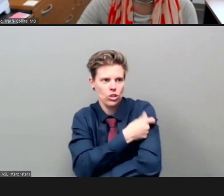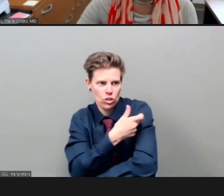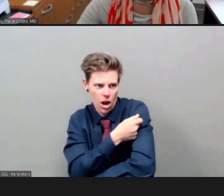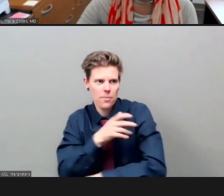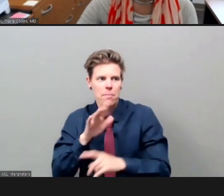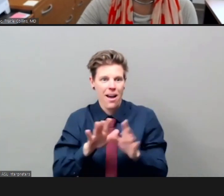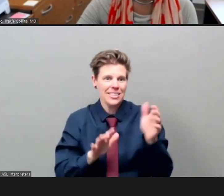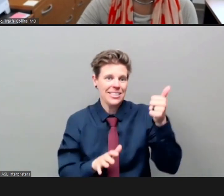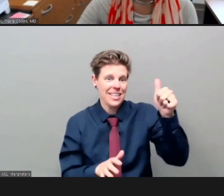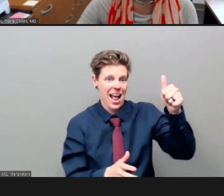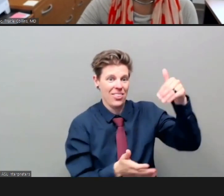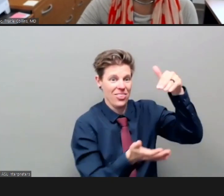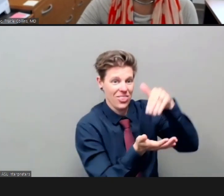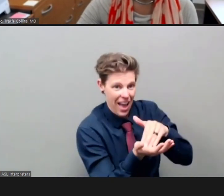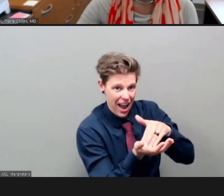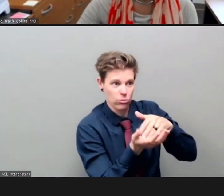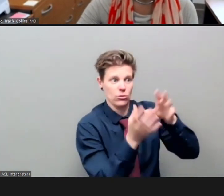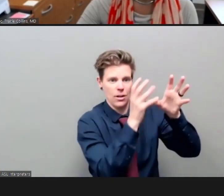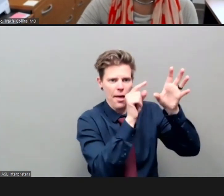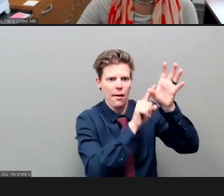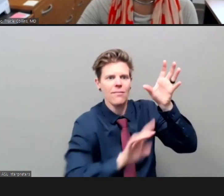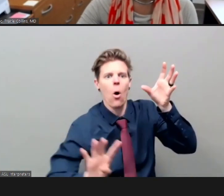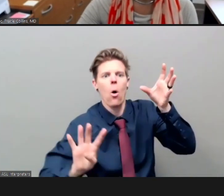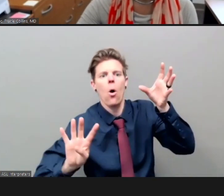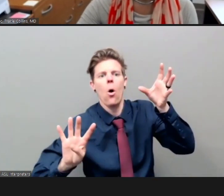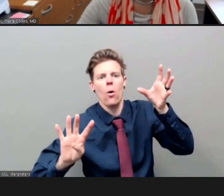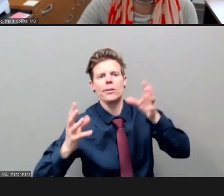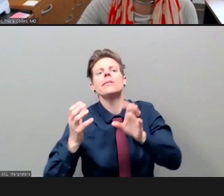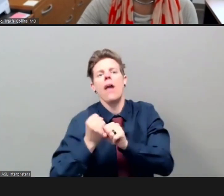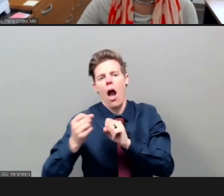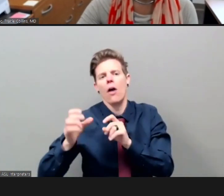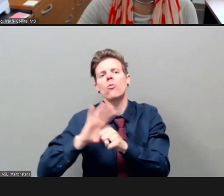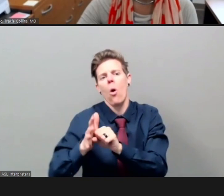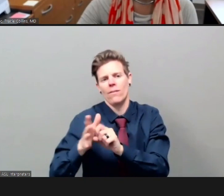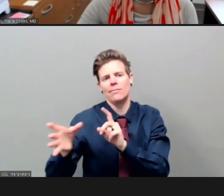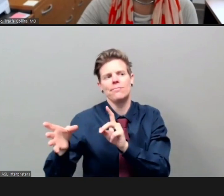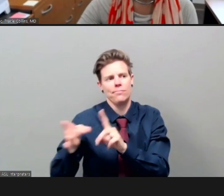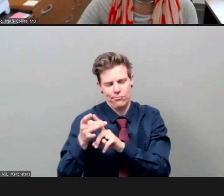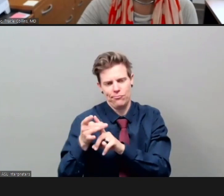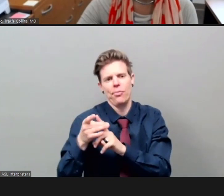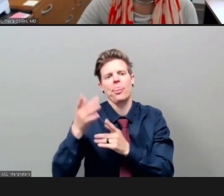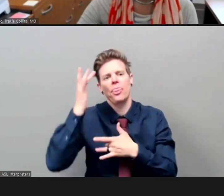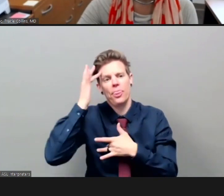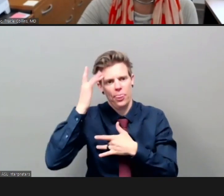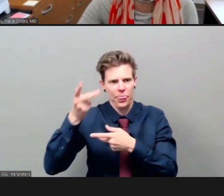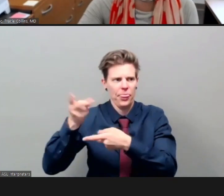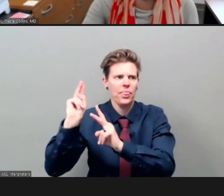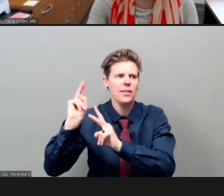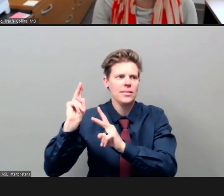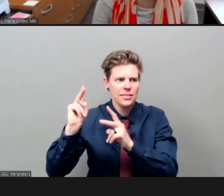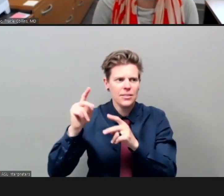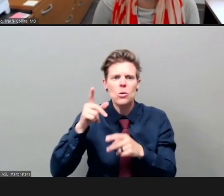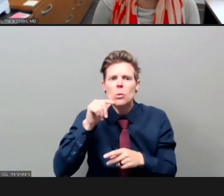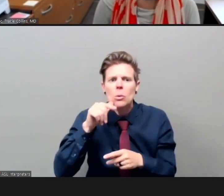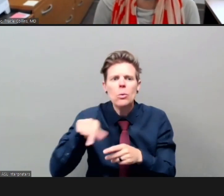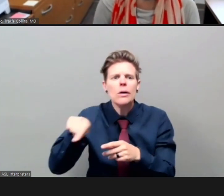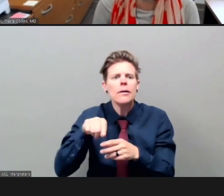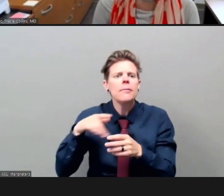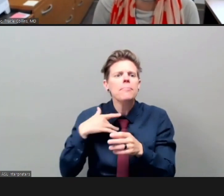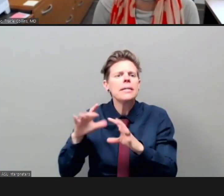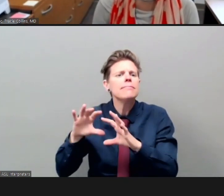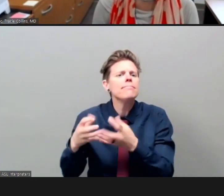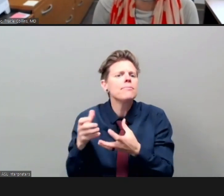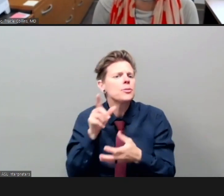that have been fully vaccinated. People more likely to have breakthrough are